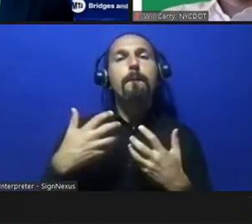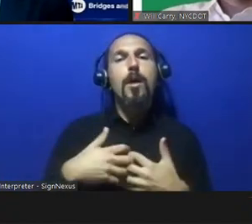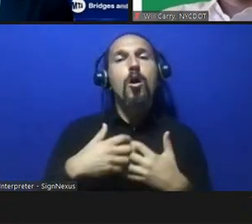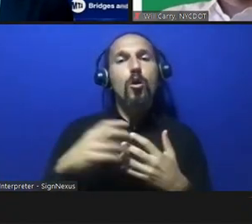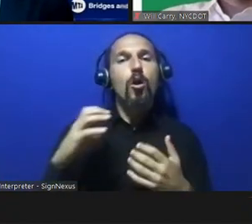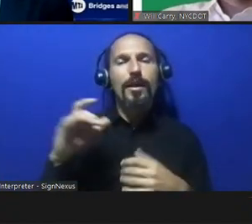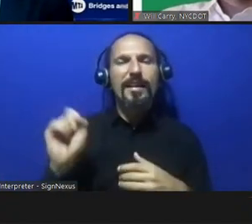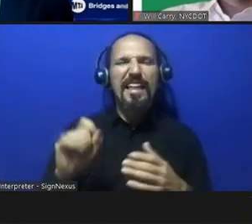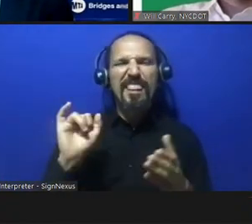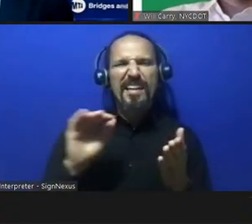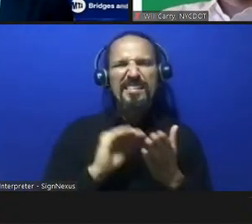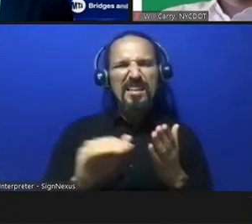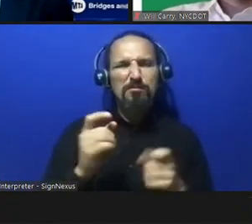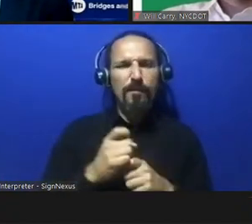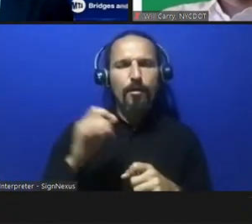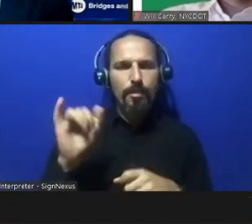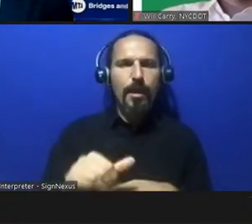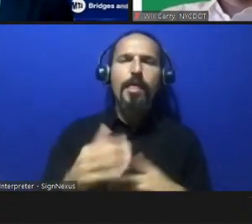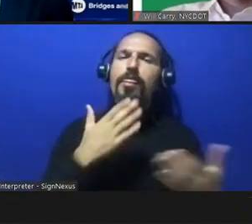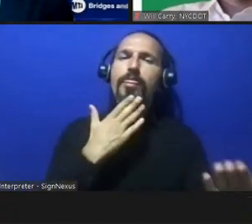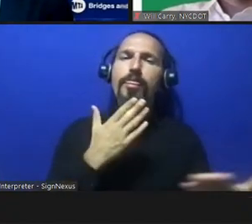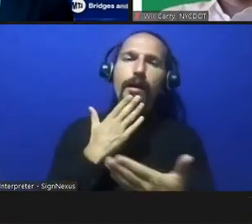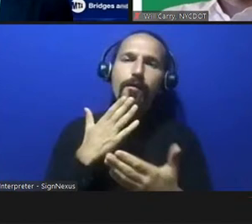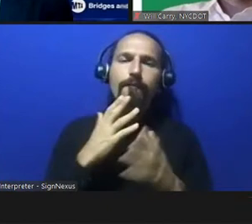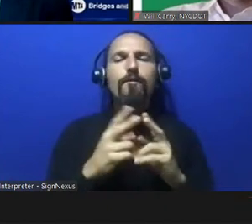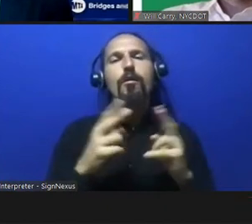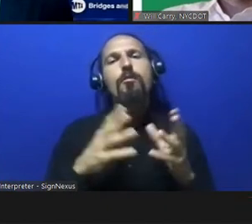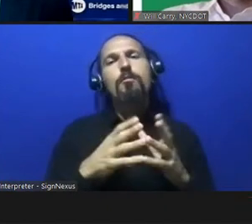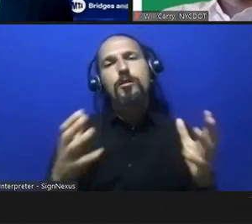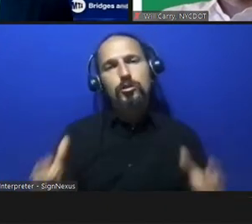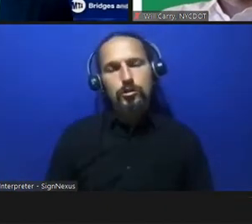exemption from this thank you very much